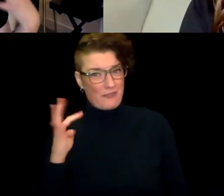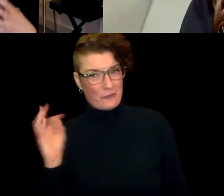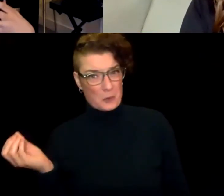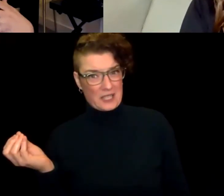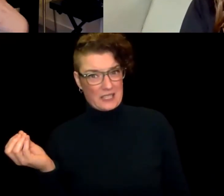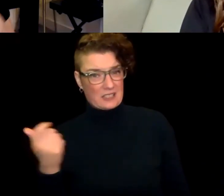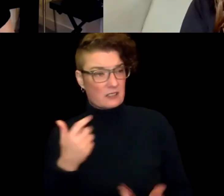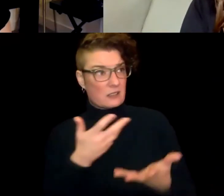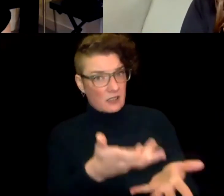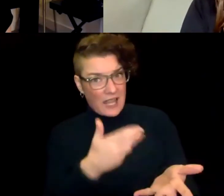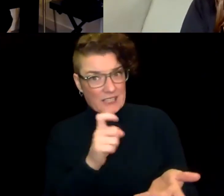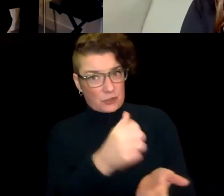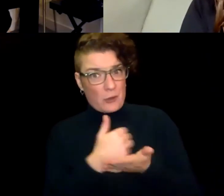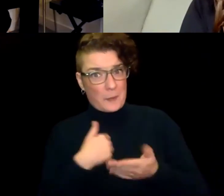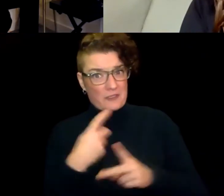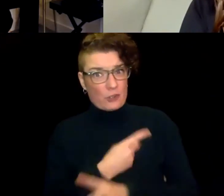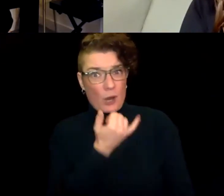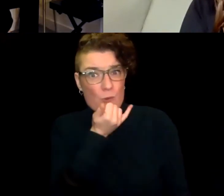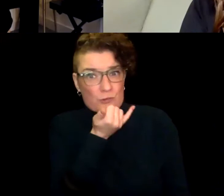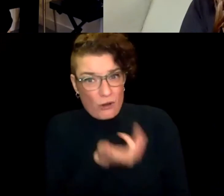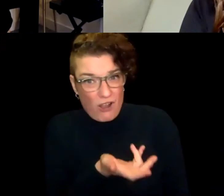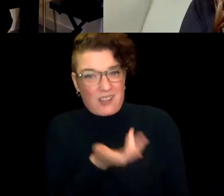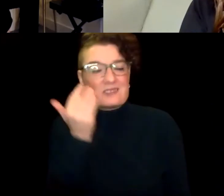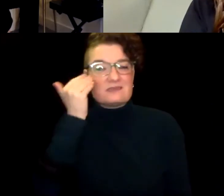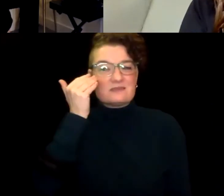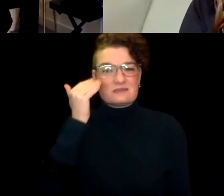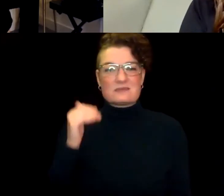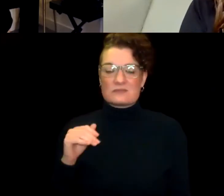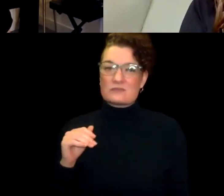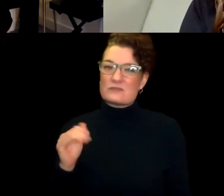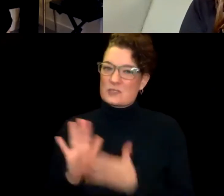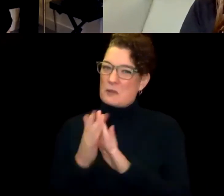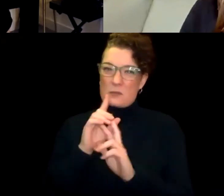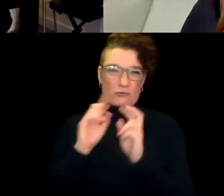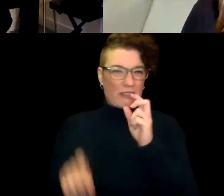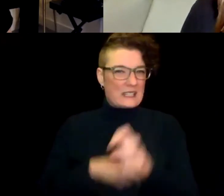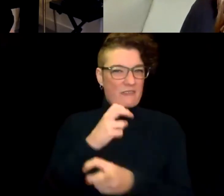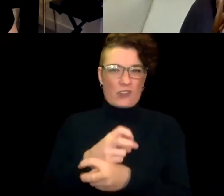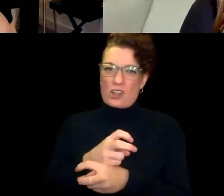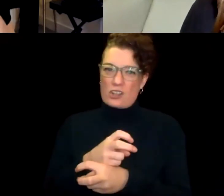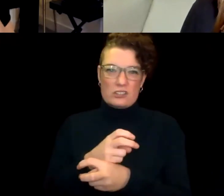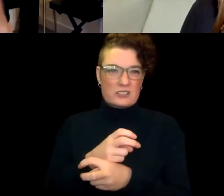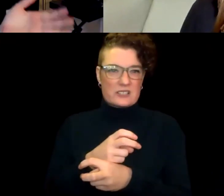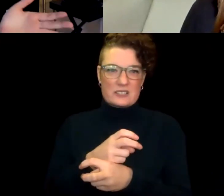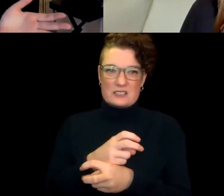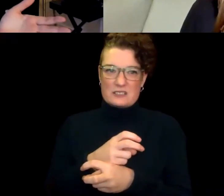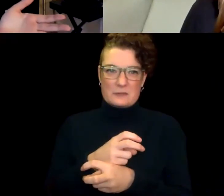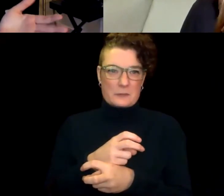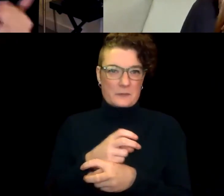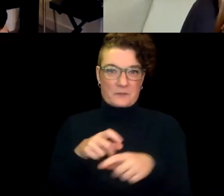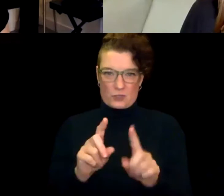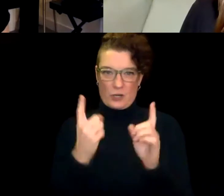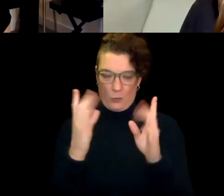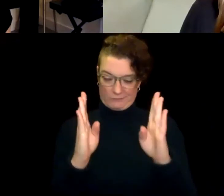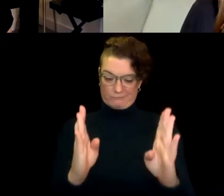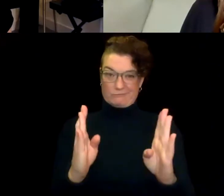figure out what's wrong with you, it's, it can be very, very difficult within the constraints of like a visit to